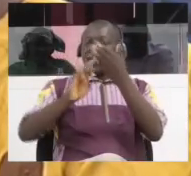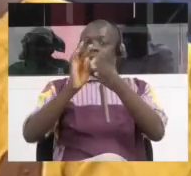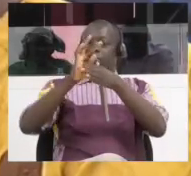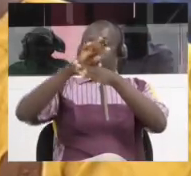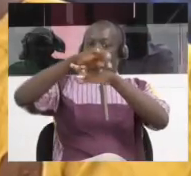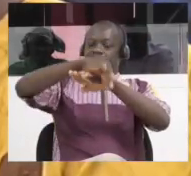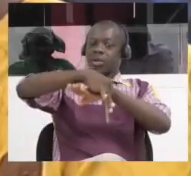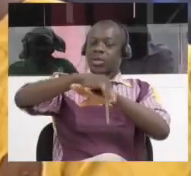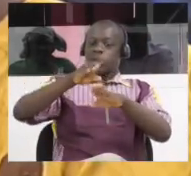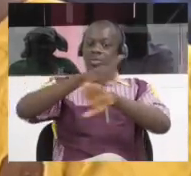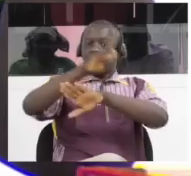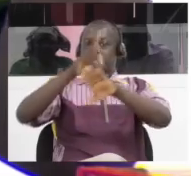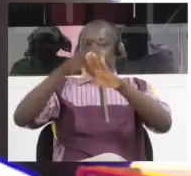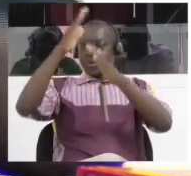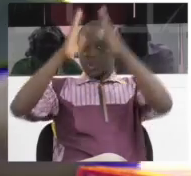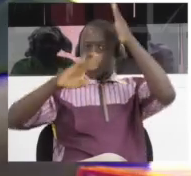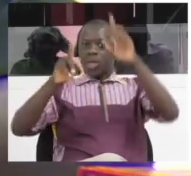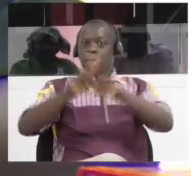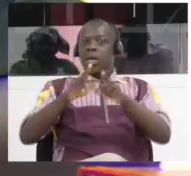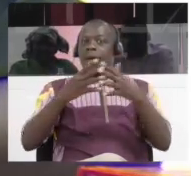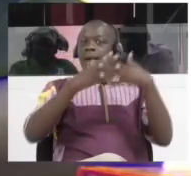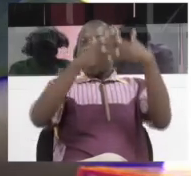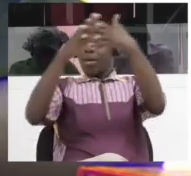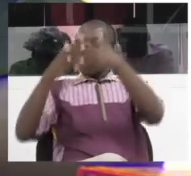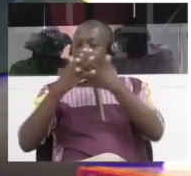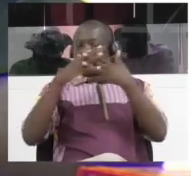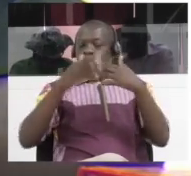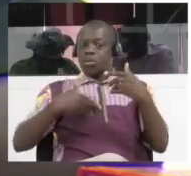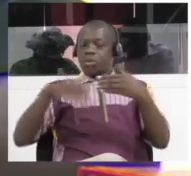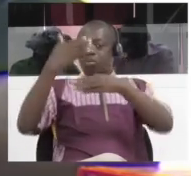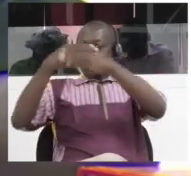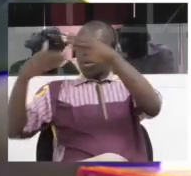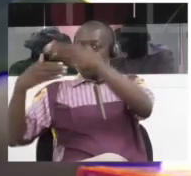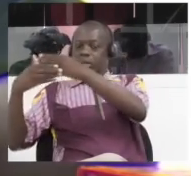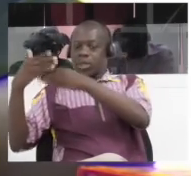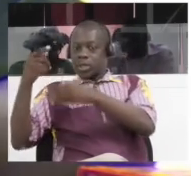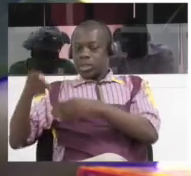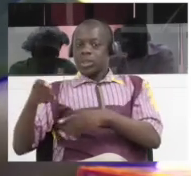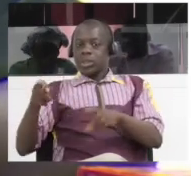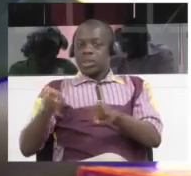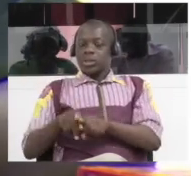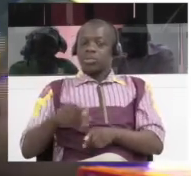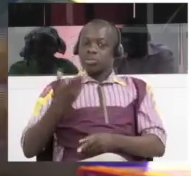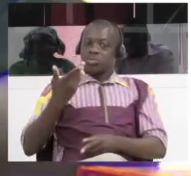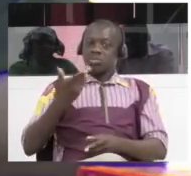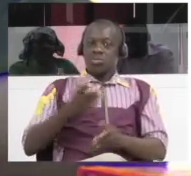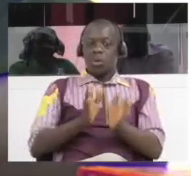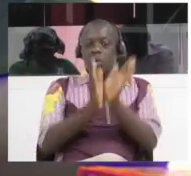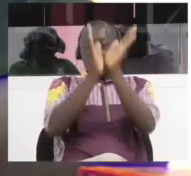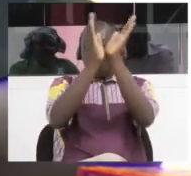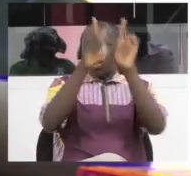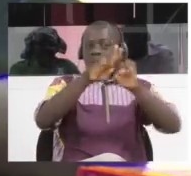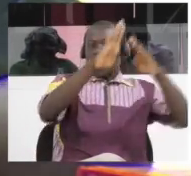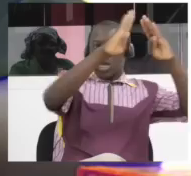was, you know, built by the British during the colonial time. So relative to the housing at Fajara